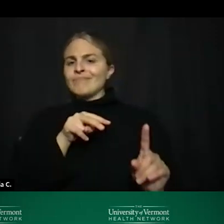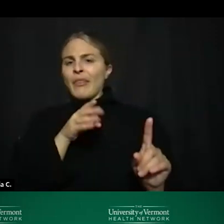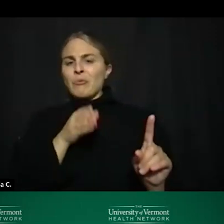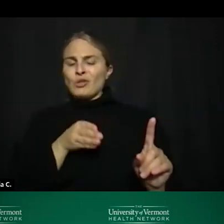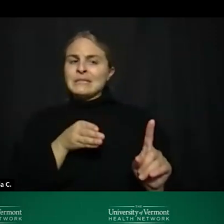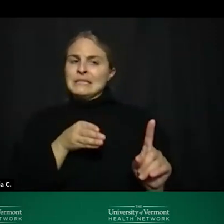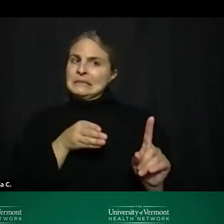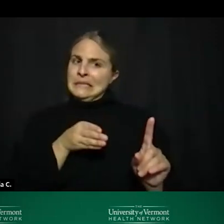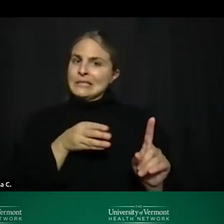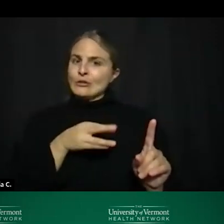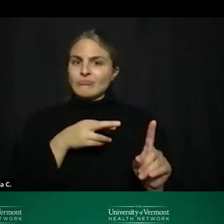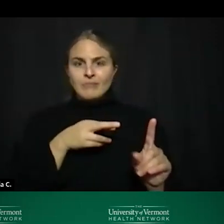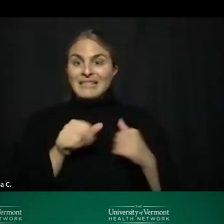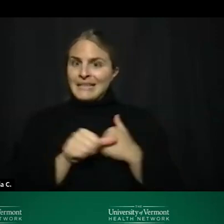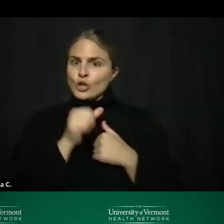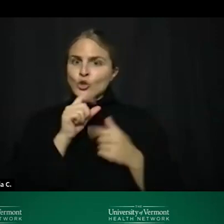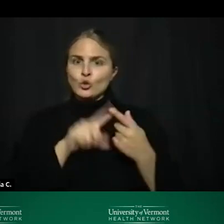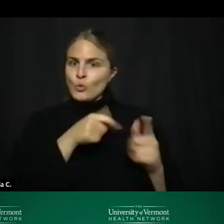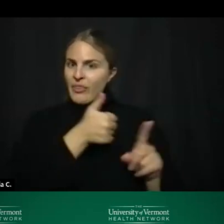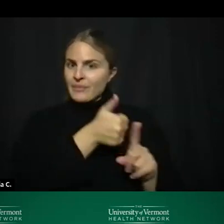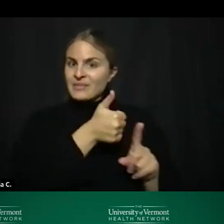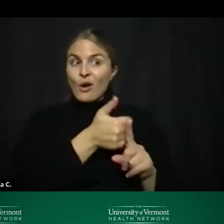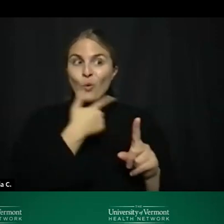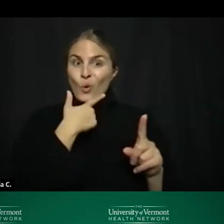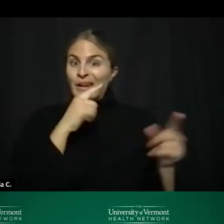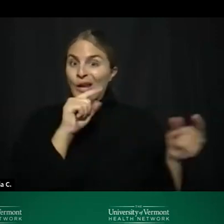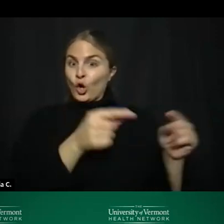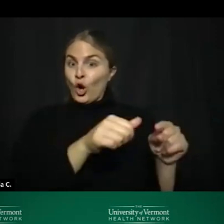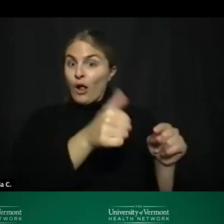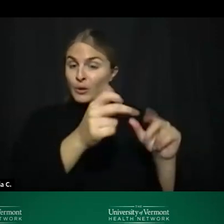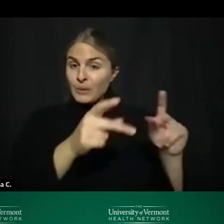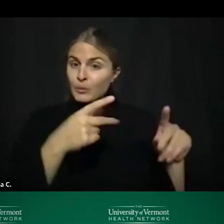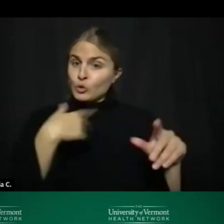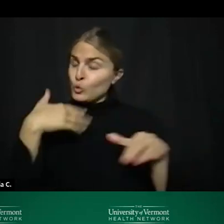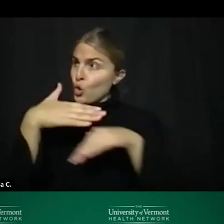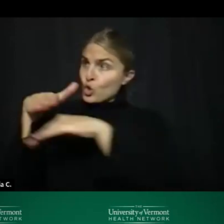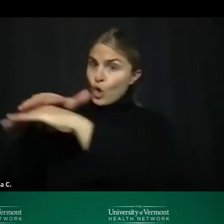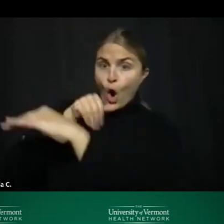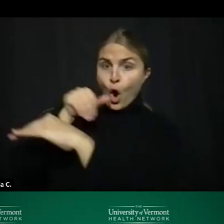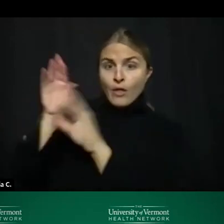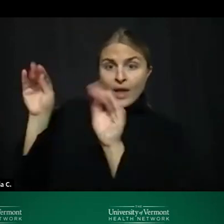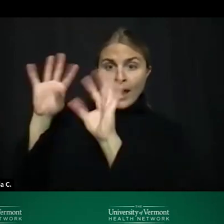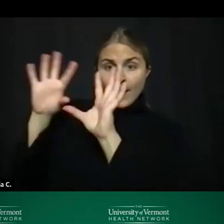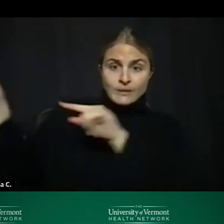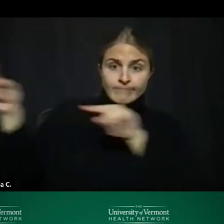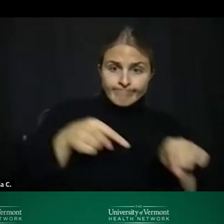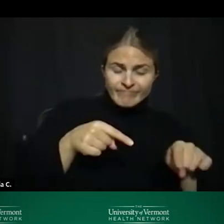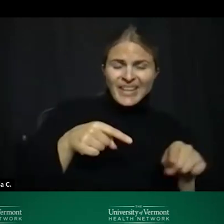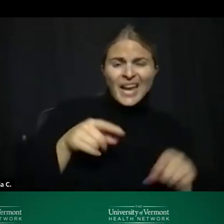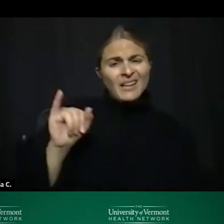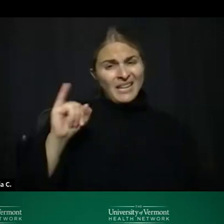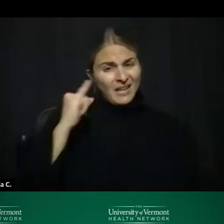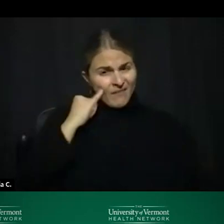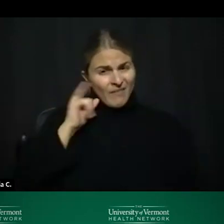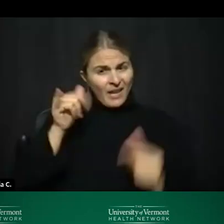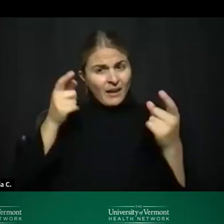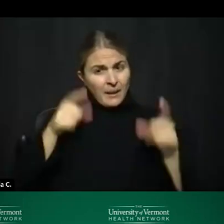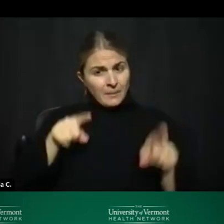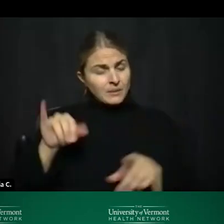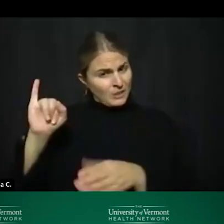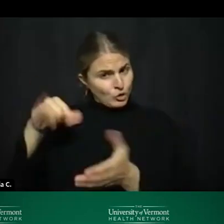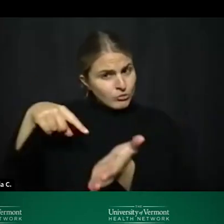themself or others do you call an ambulance for the emergency department um and is insurance billed in that case